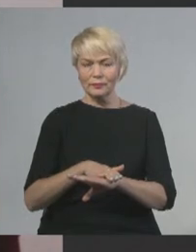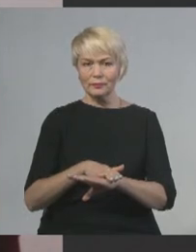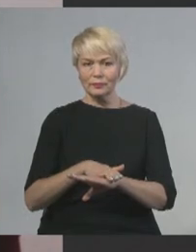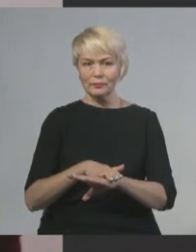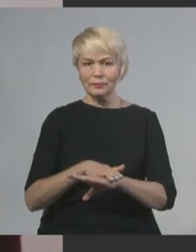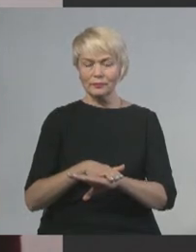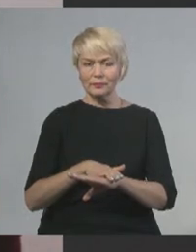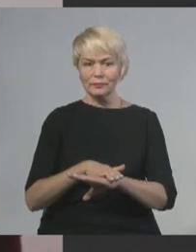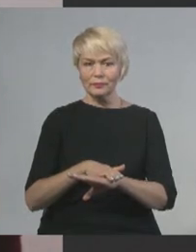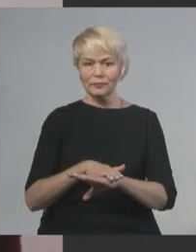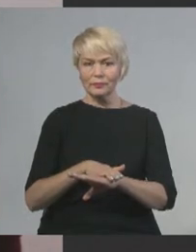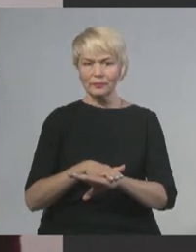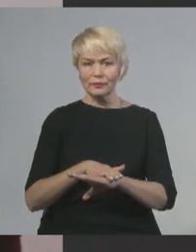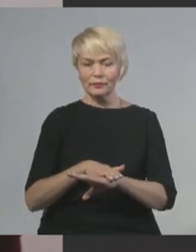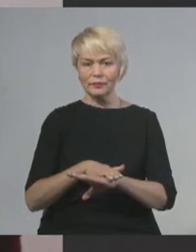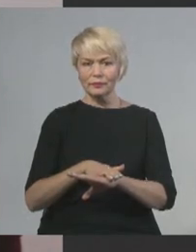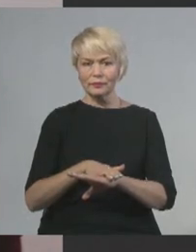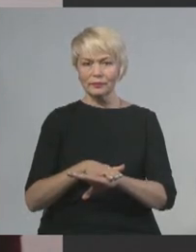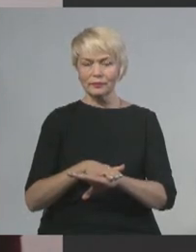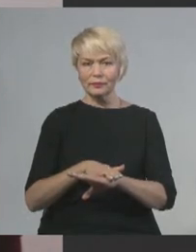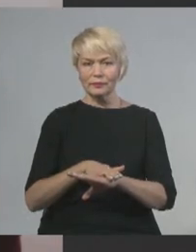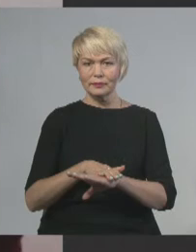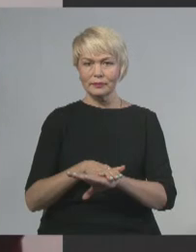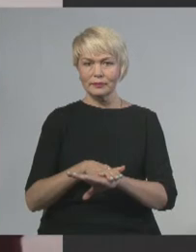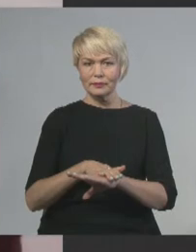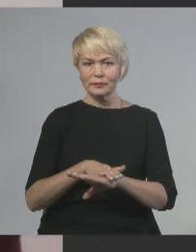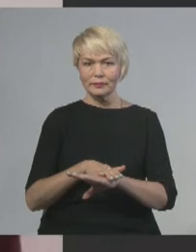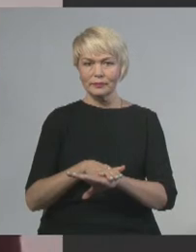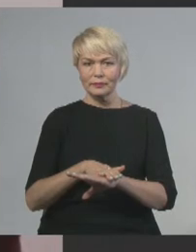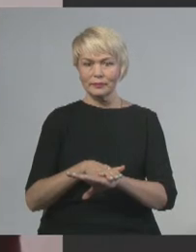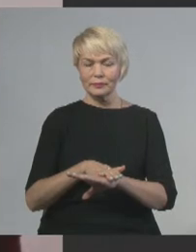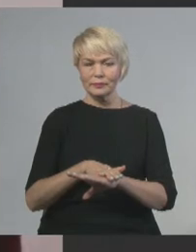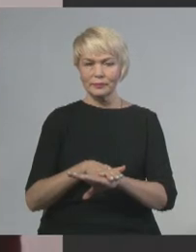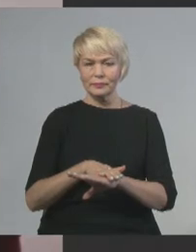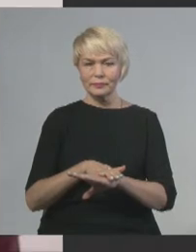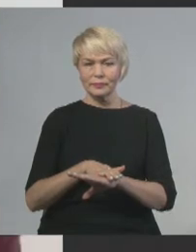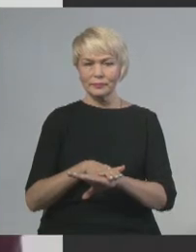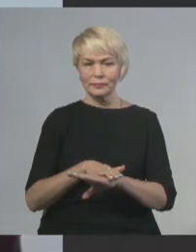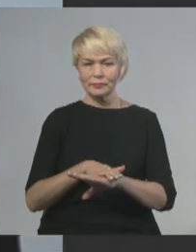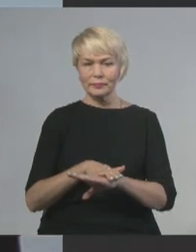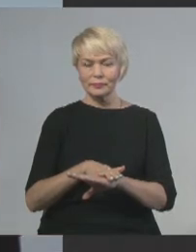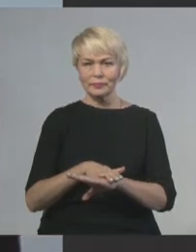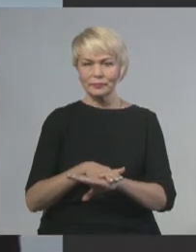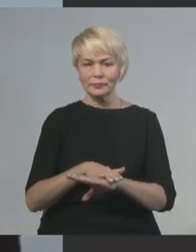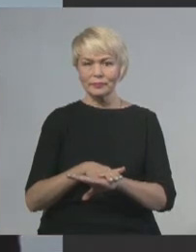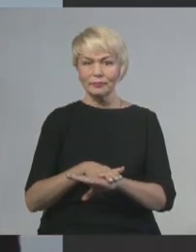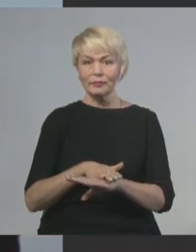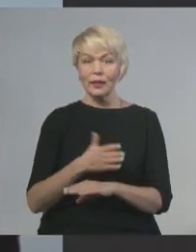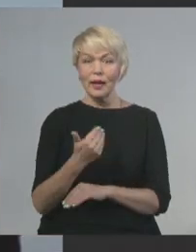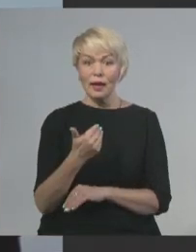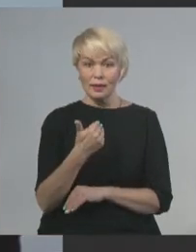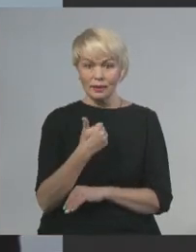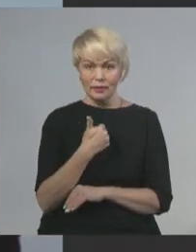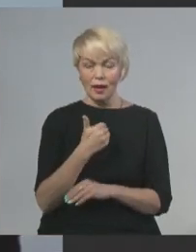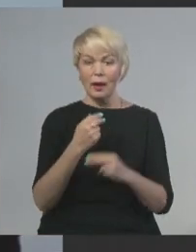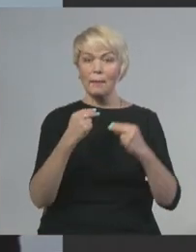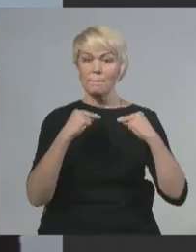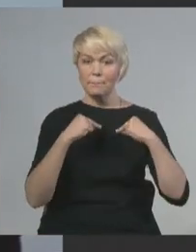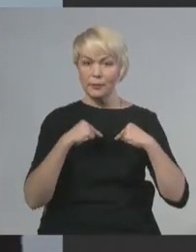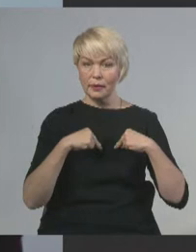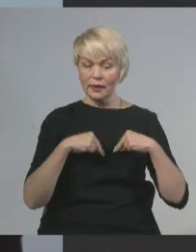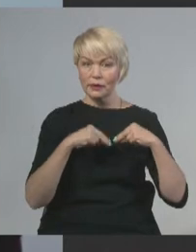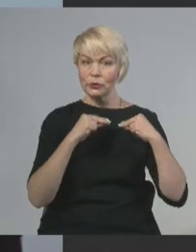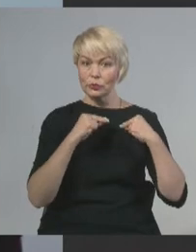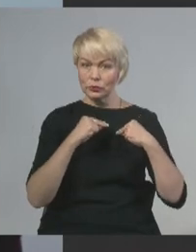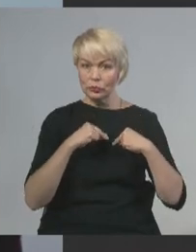you know where to to be the uh i i'm telling this because i'm working working for the fresh uh radio